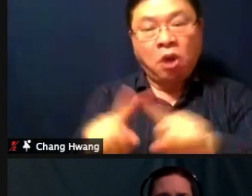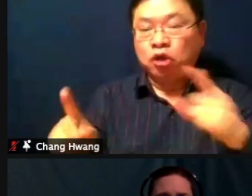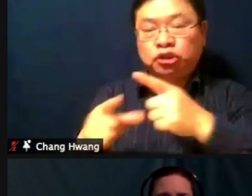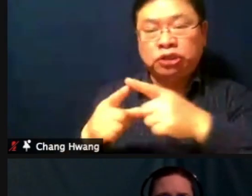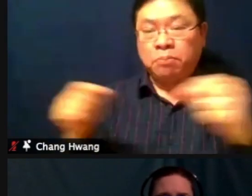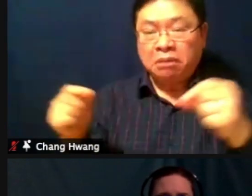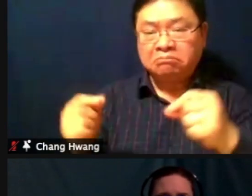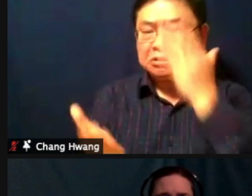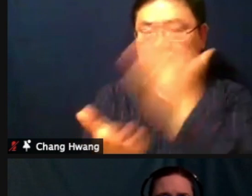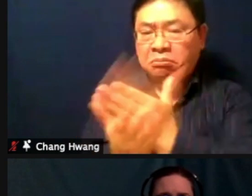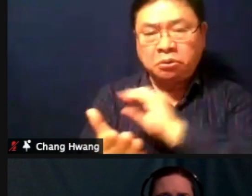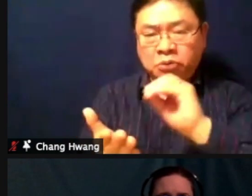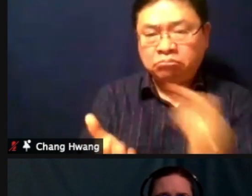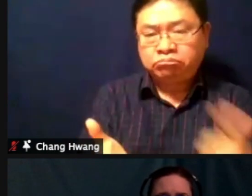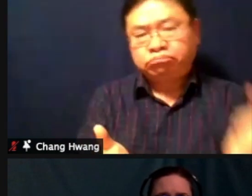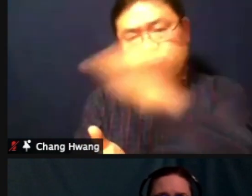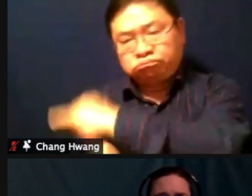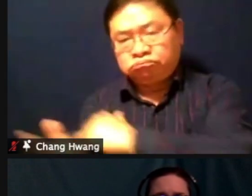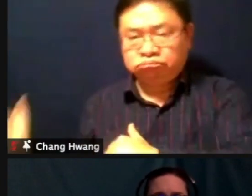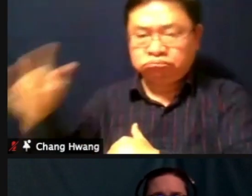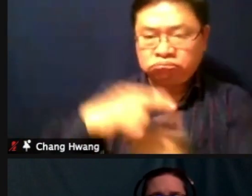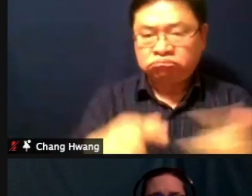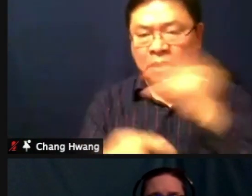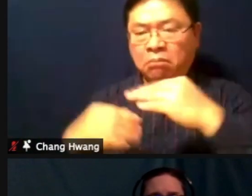down for many years due to the drawing of the 38th parallel.